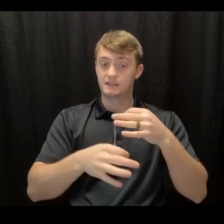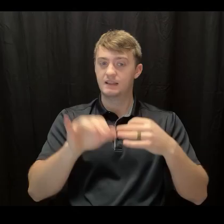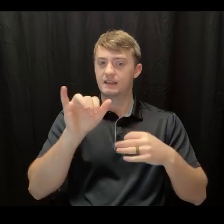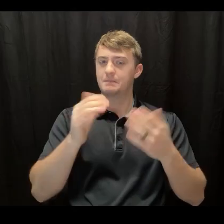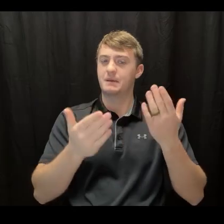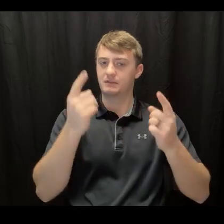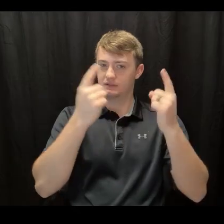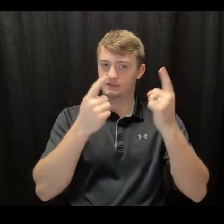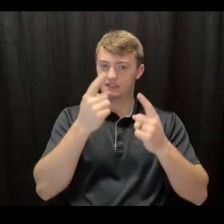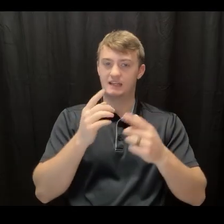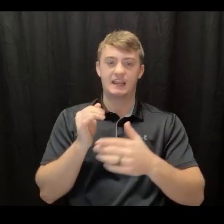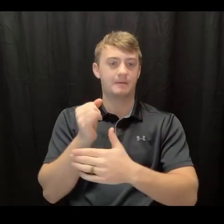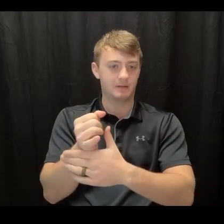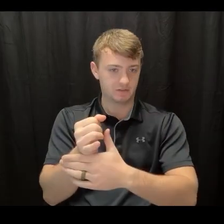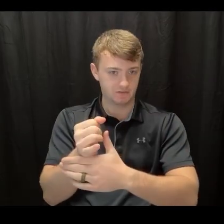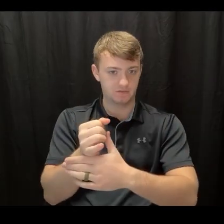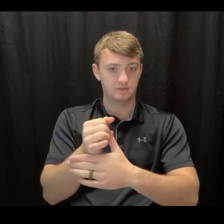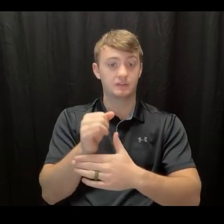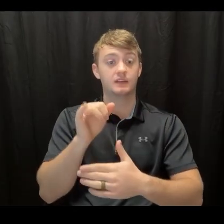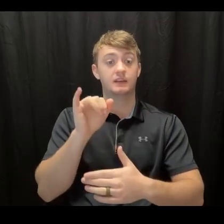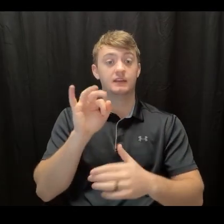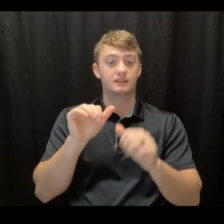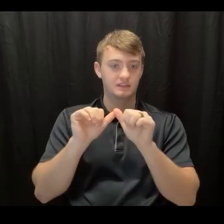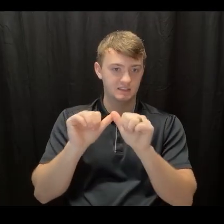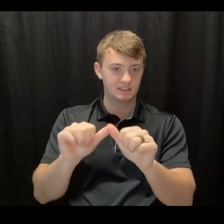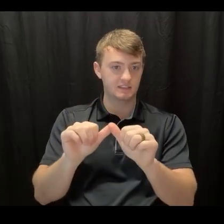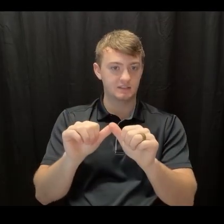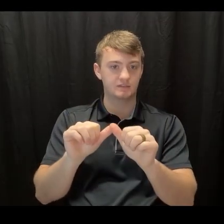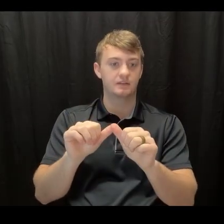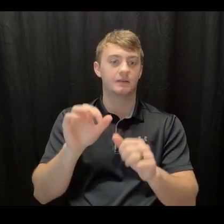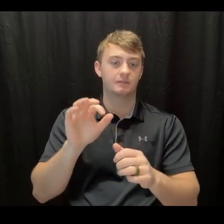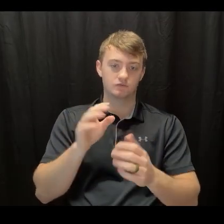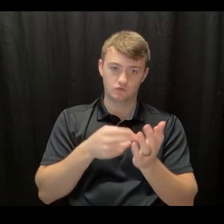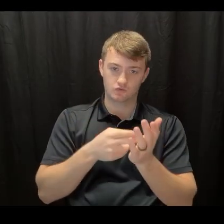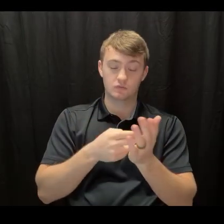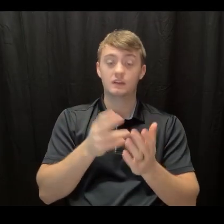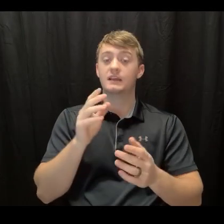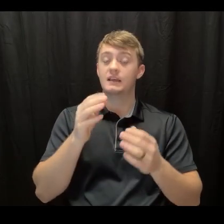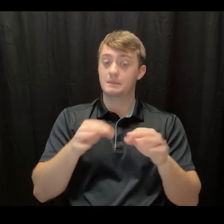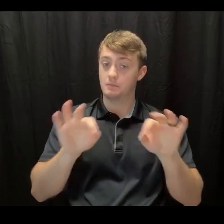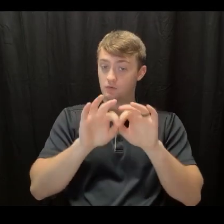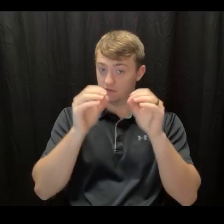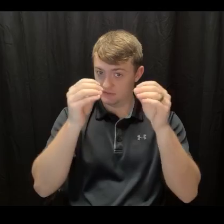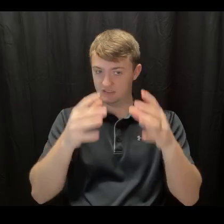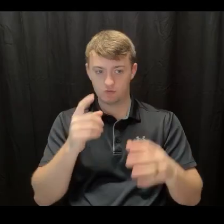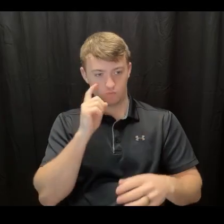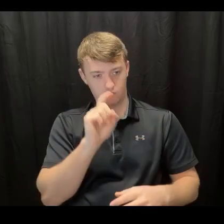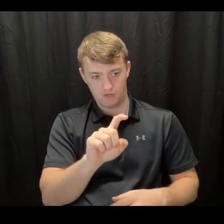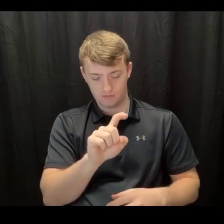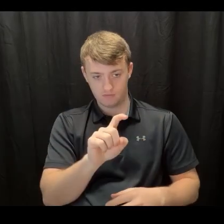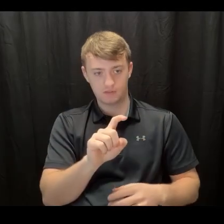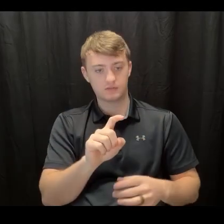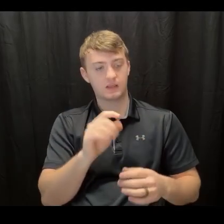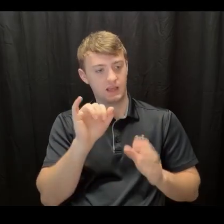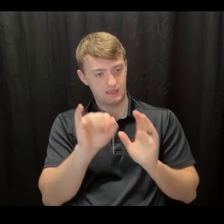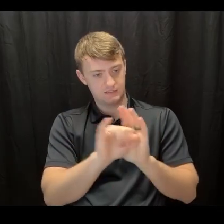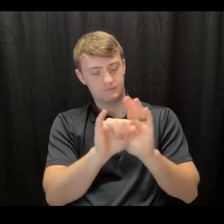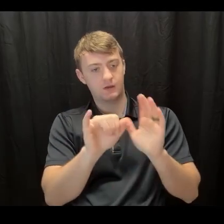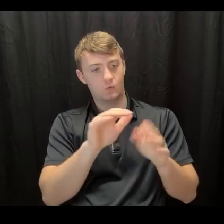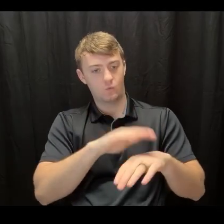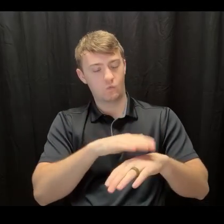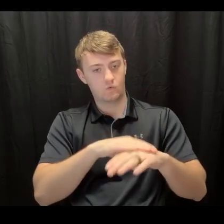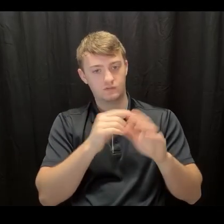Instead, this may be considered an intervention if done with consistency and fidelity. It is important for a teacher to recognize and identify those